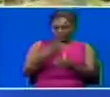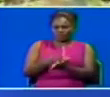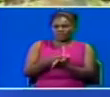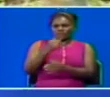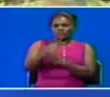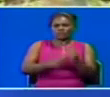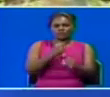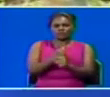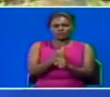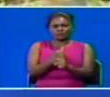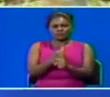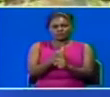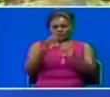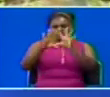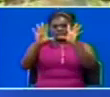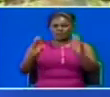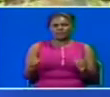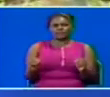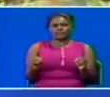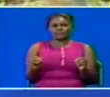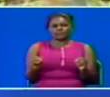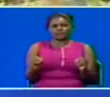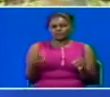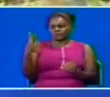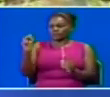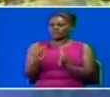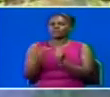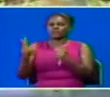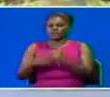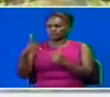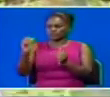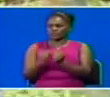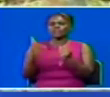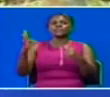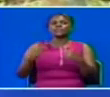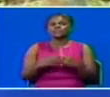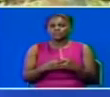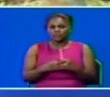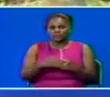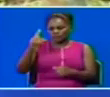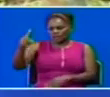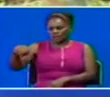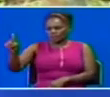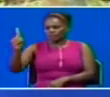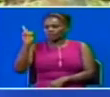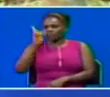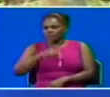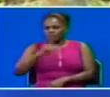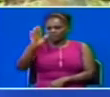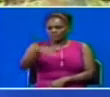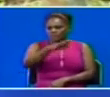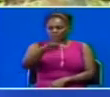year. Already, the budget policy statement for 2017-2018 has been approved by the House.